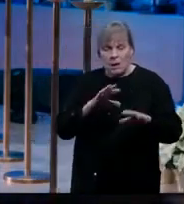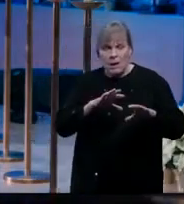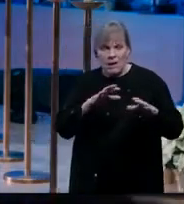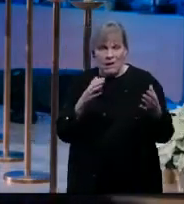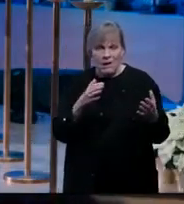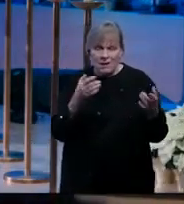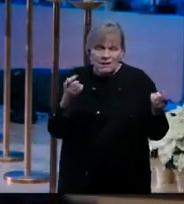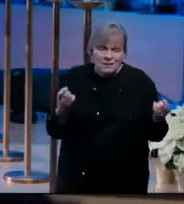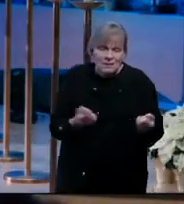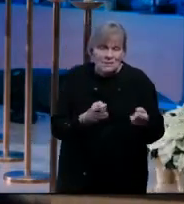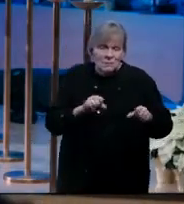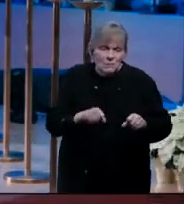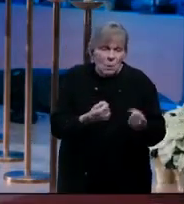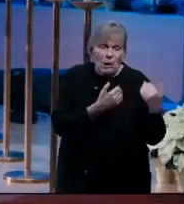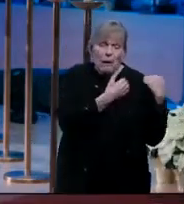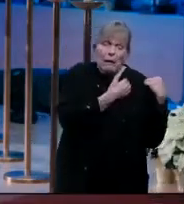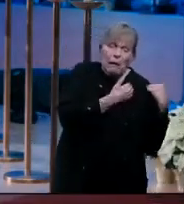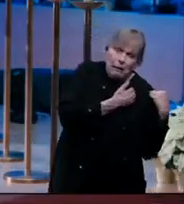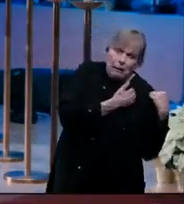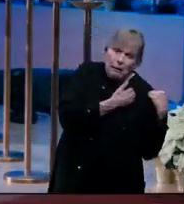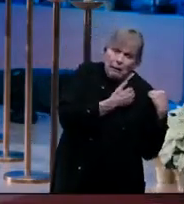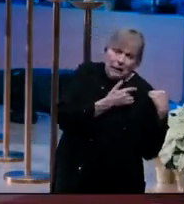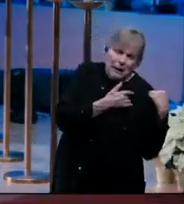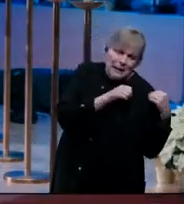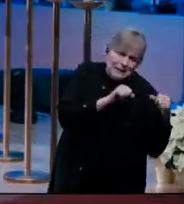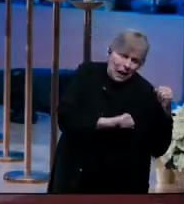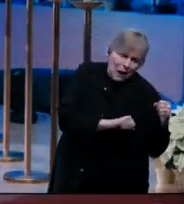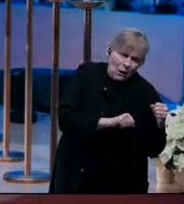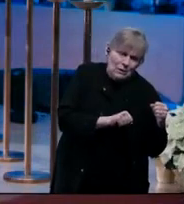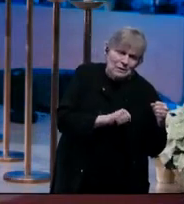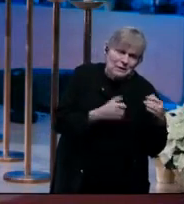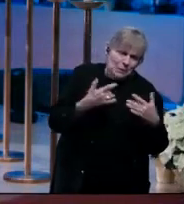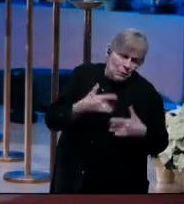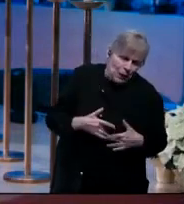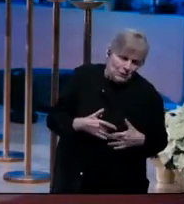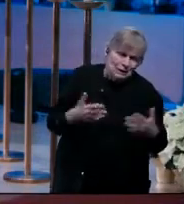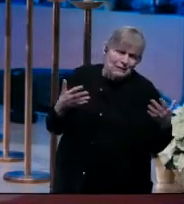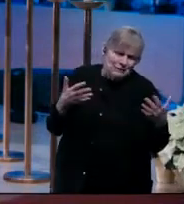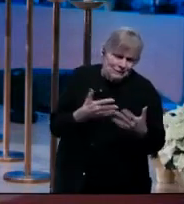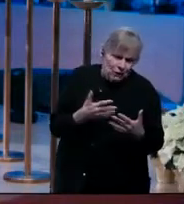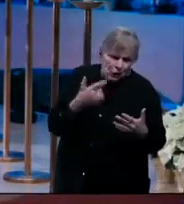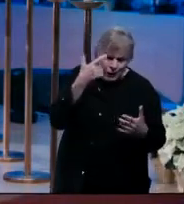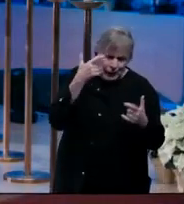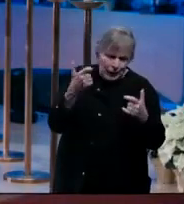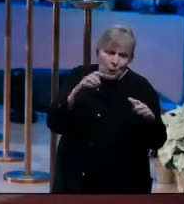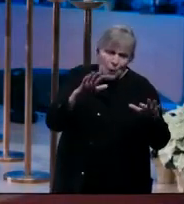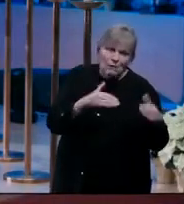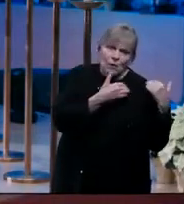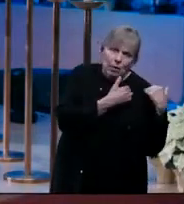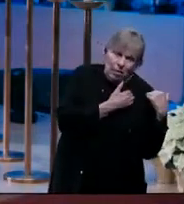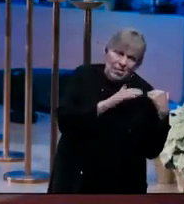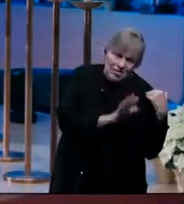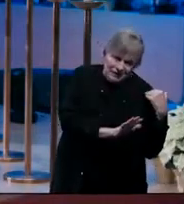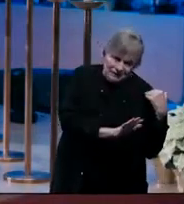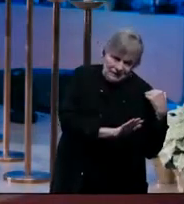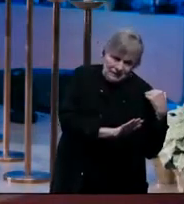is, that doubt, that fear, that depression, that arrogance, whatever it is,